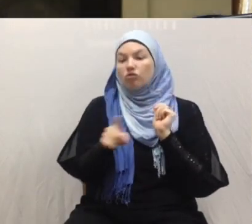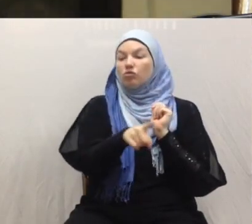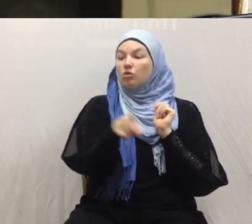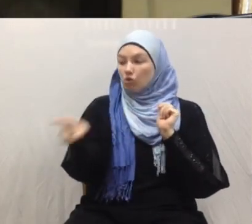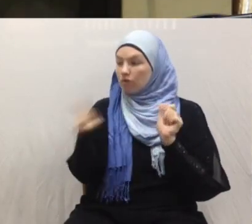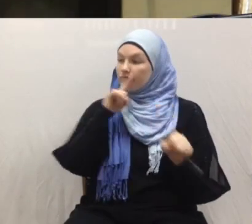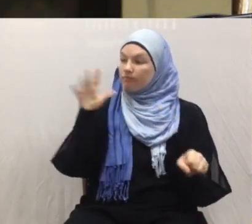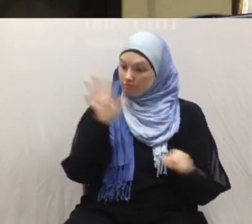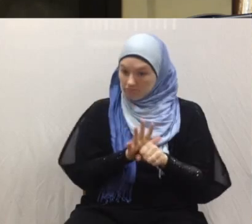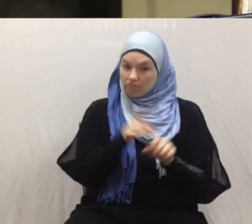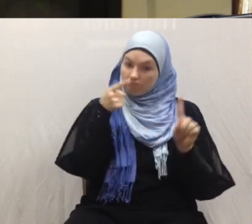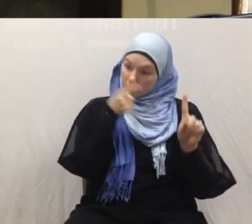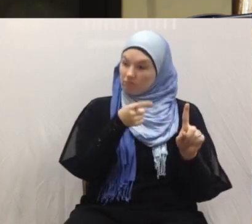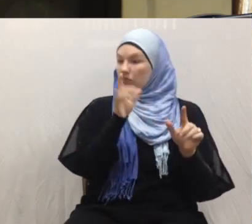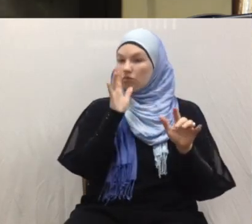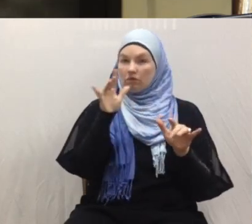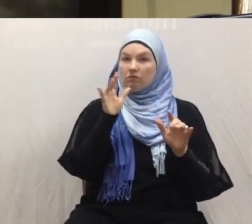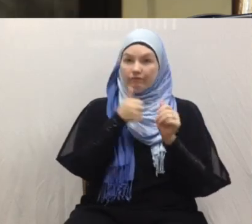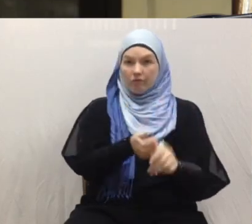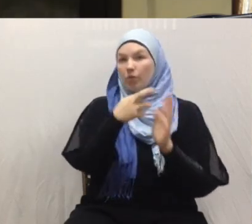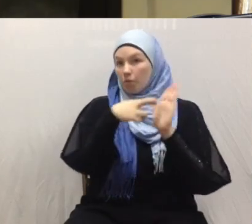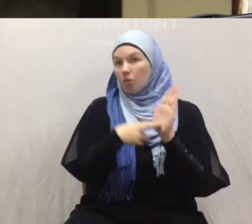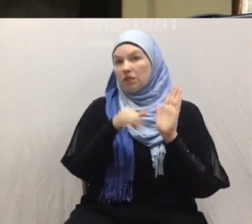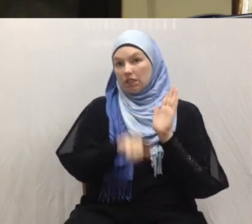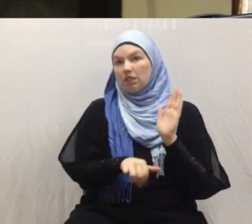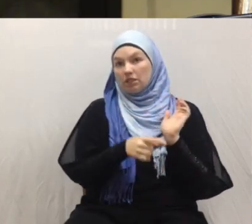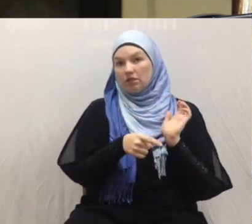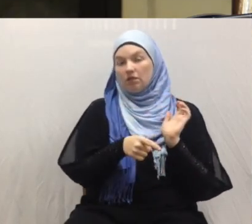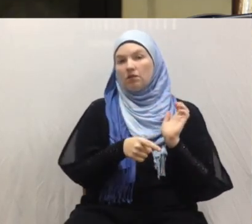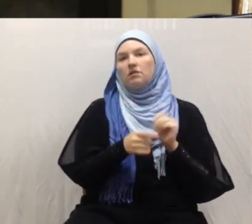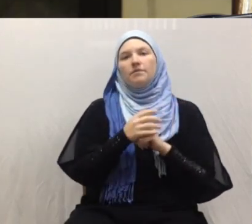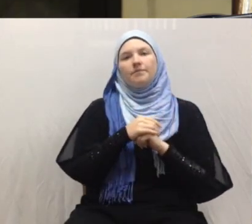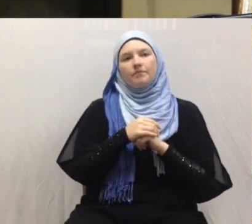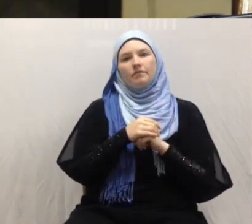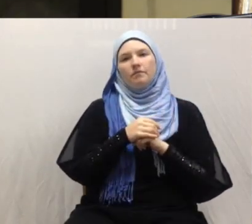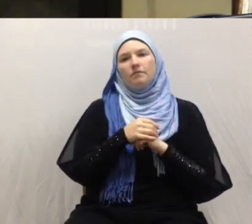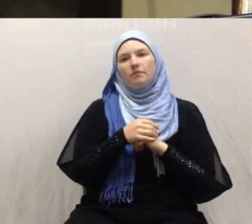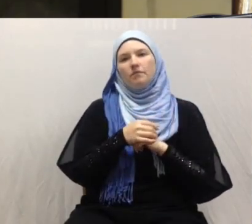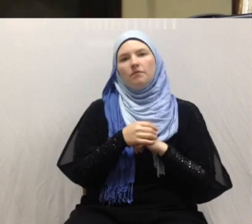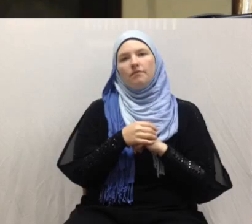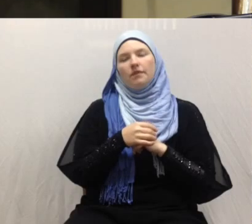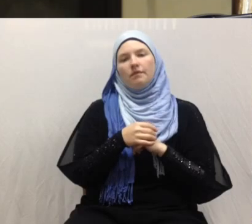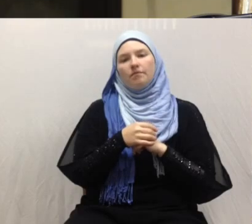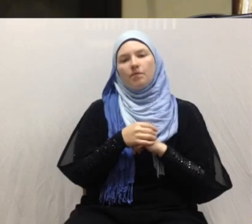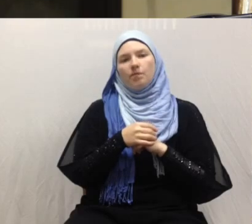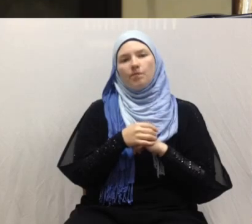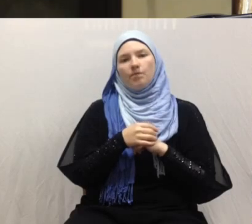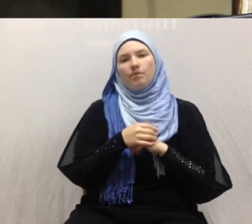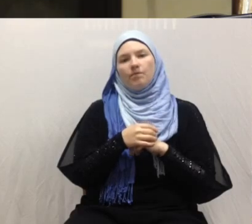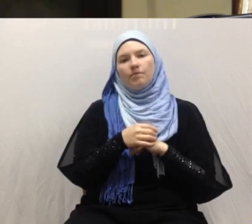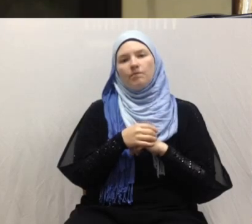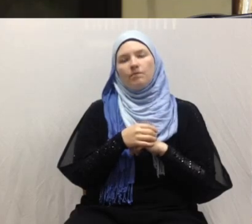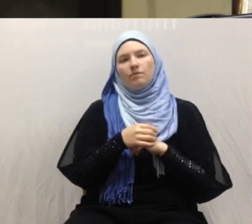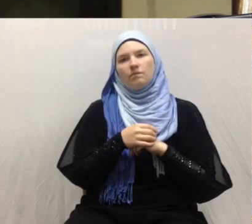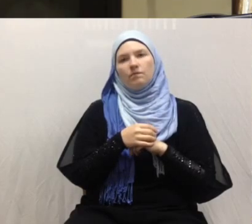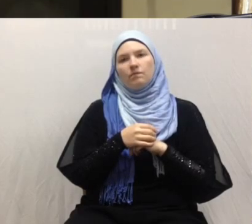committed to this constitution. Bani Auf, according to their present custom, shall pay the blood debt or the ransom